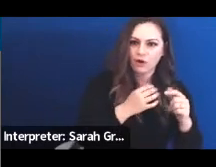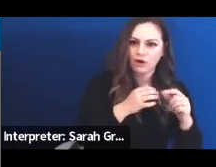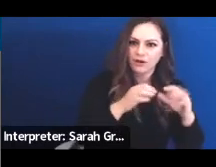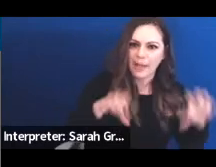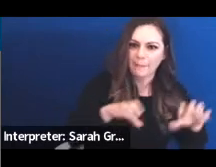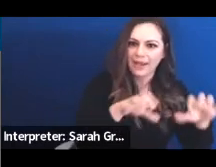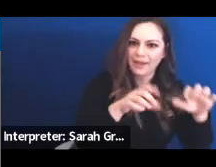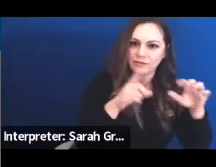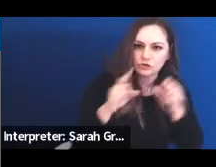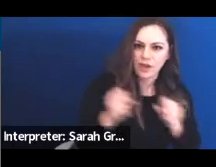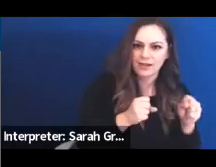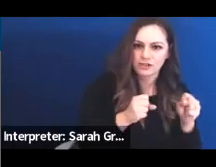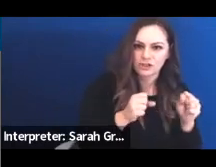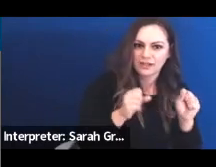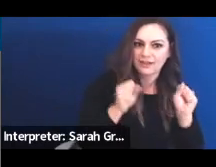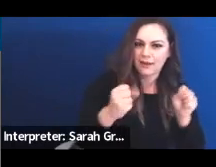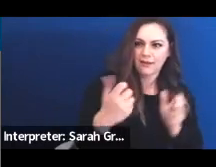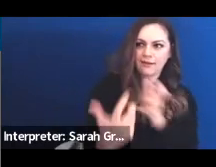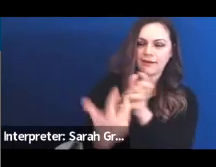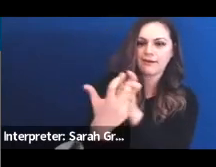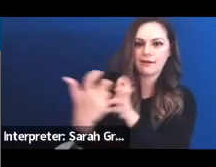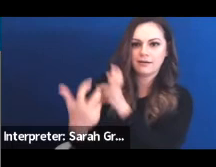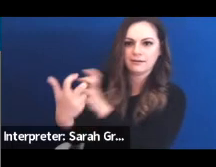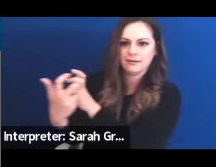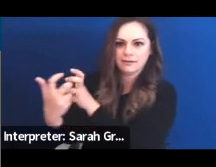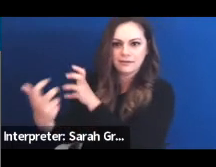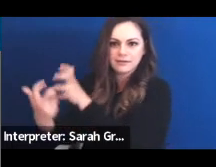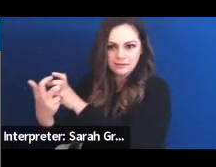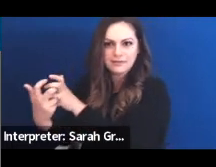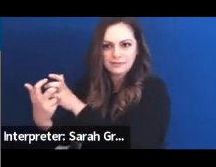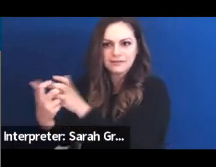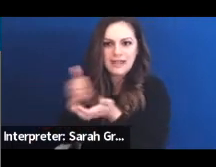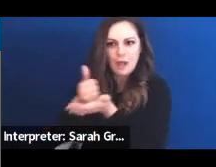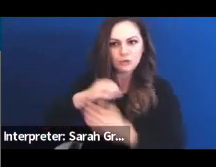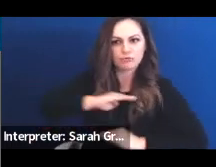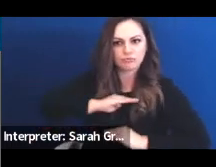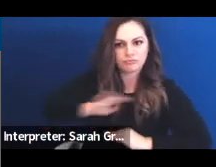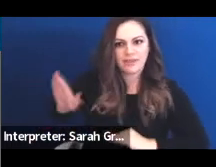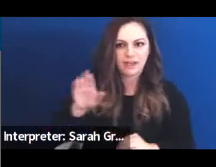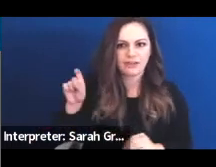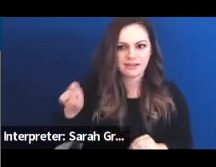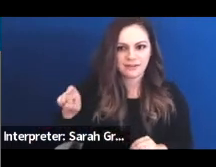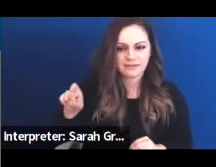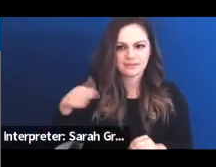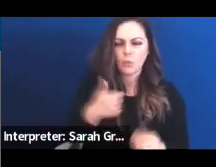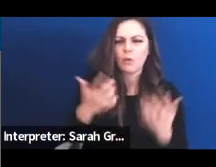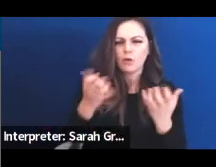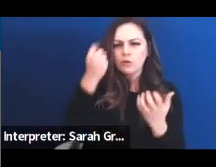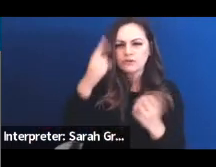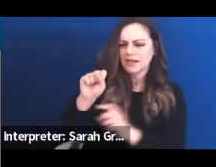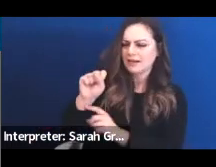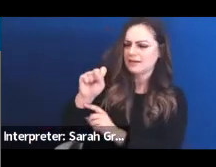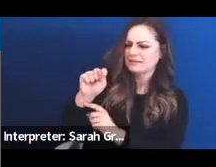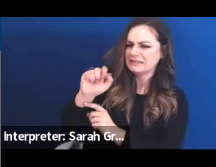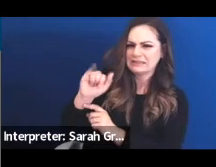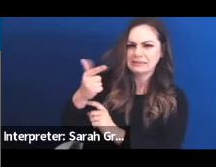to meet those needs and understand where the stigma, where were the stigma, what was the